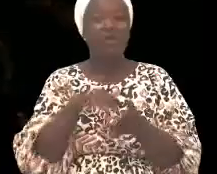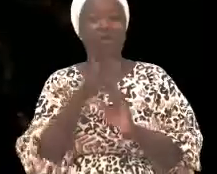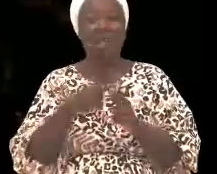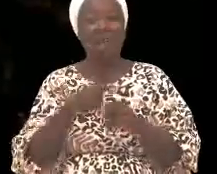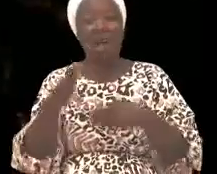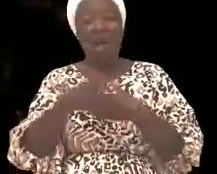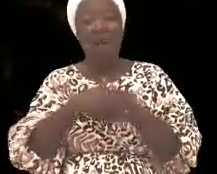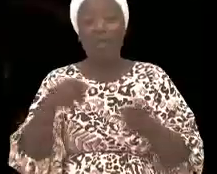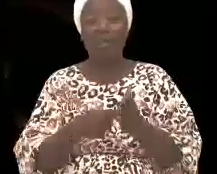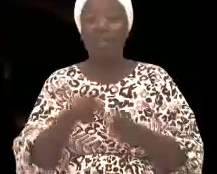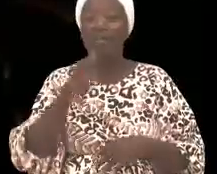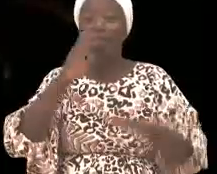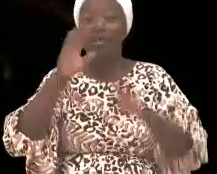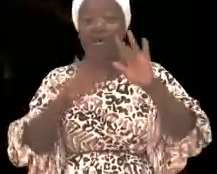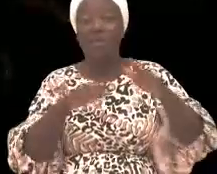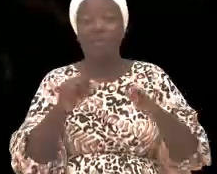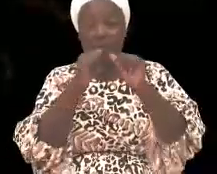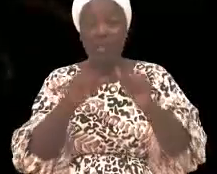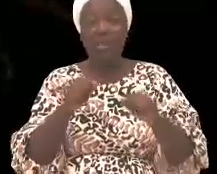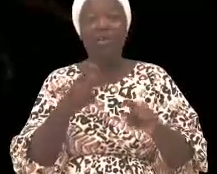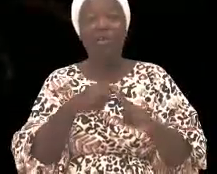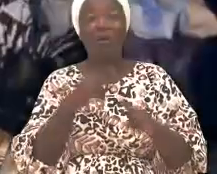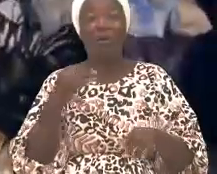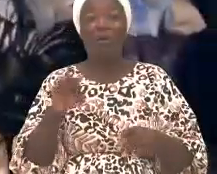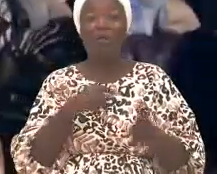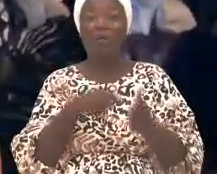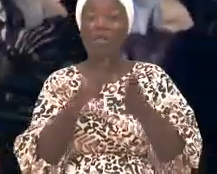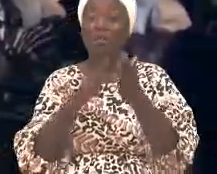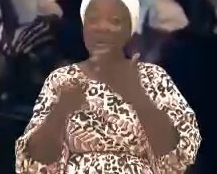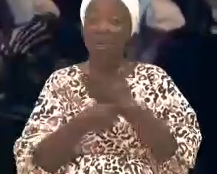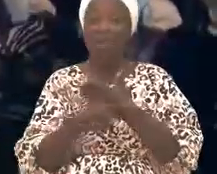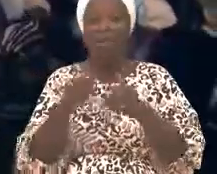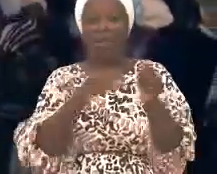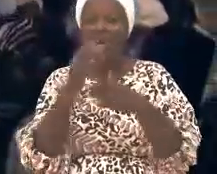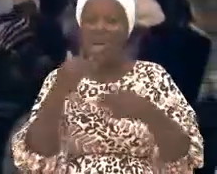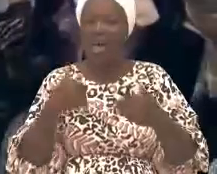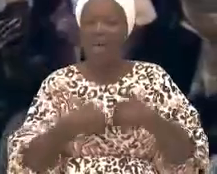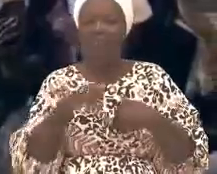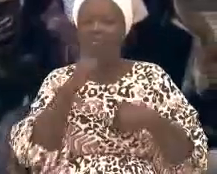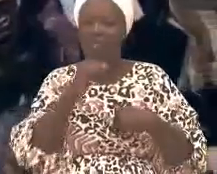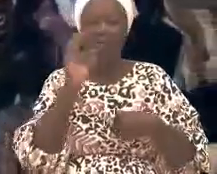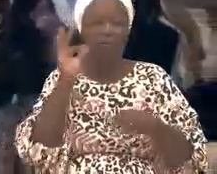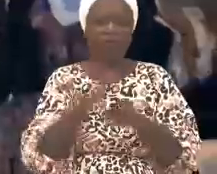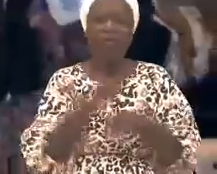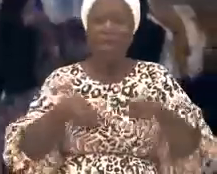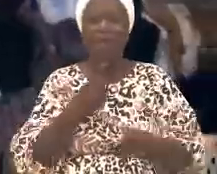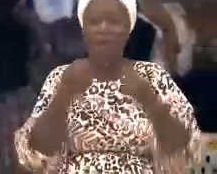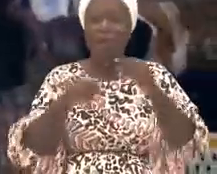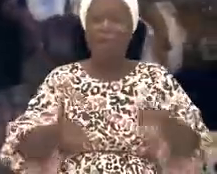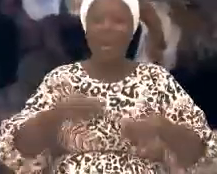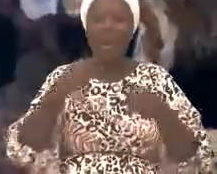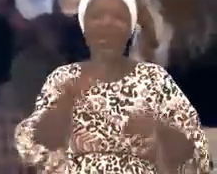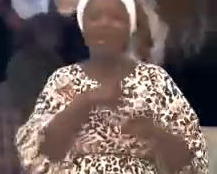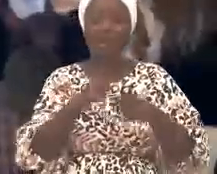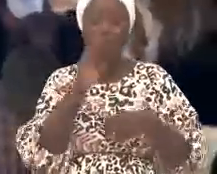blessing, a crusade, everything that had gone dormant will come alive in your life in Jesus'